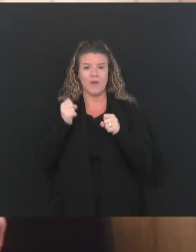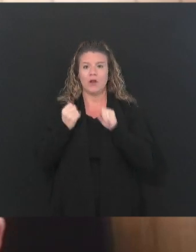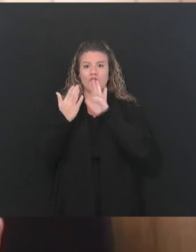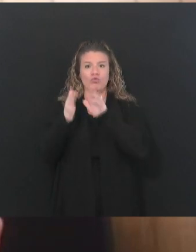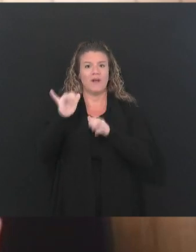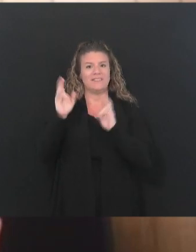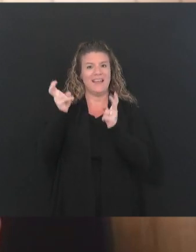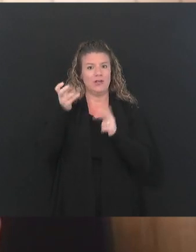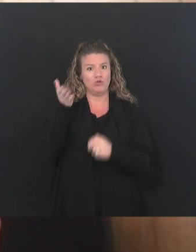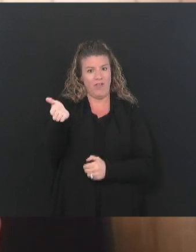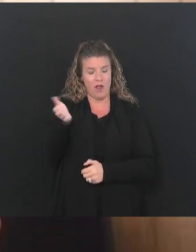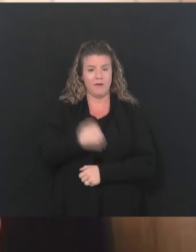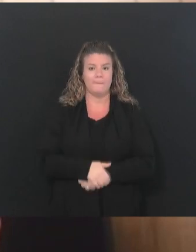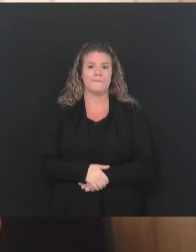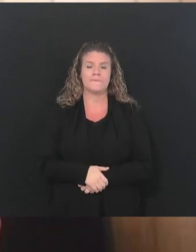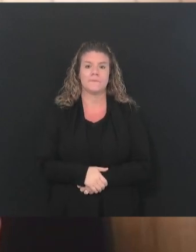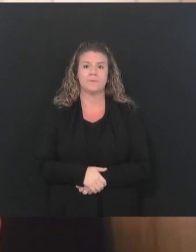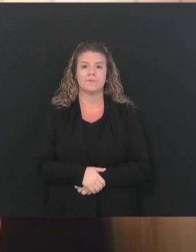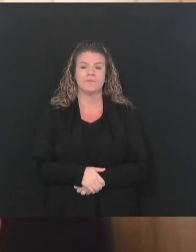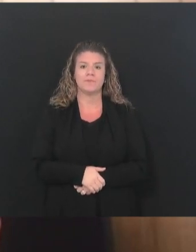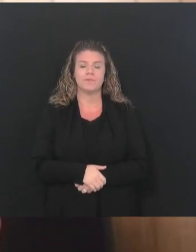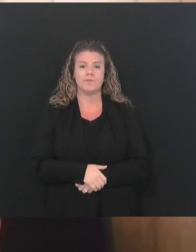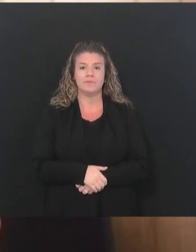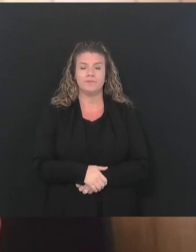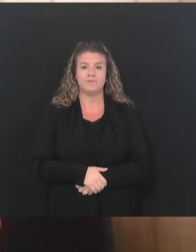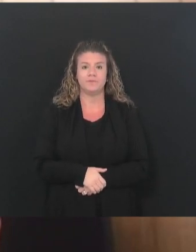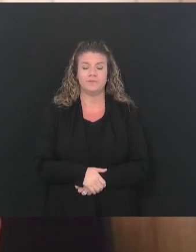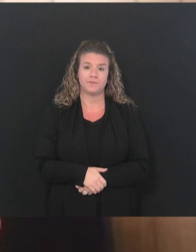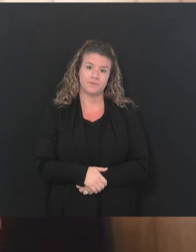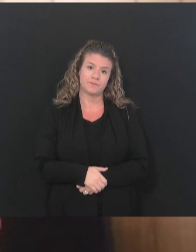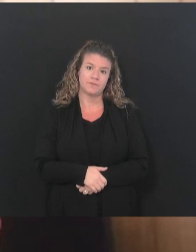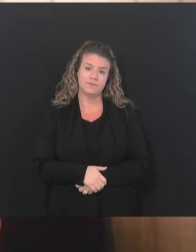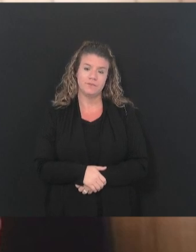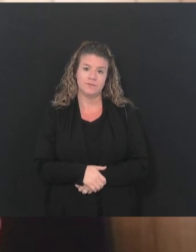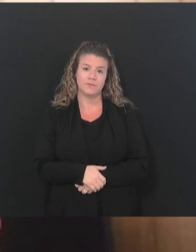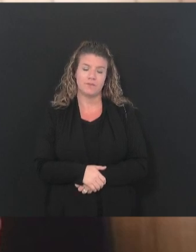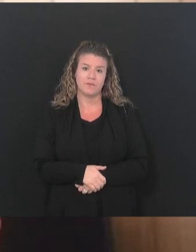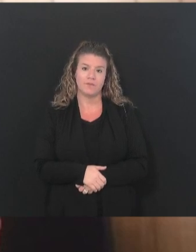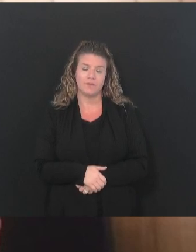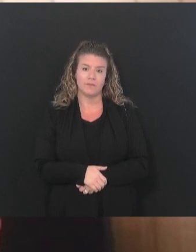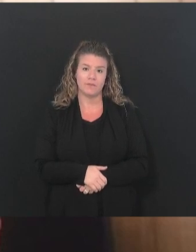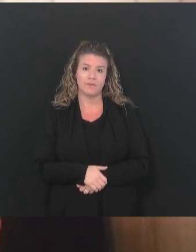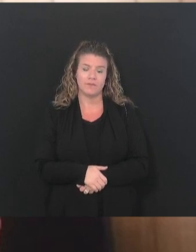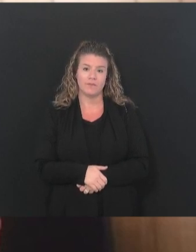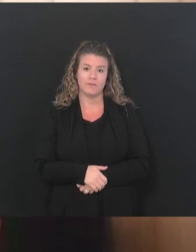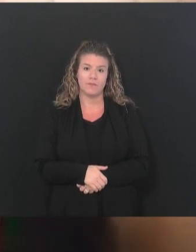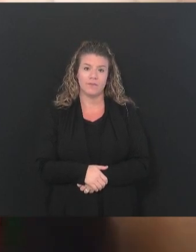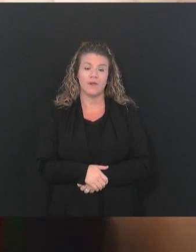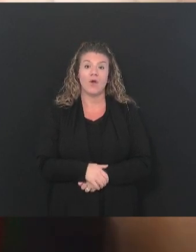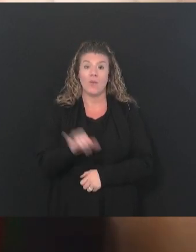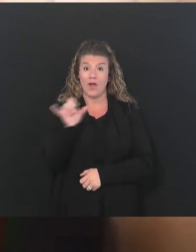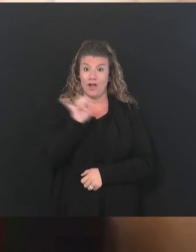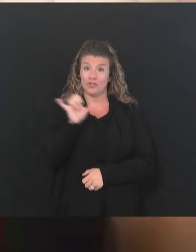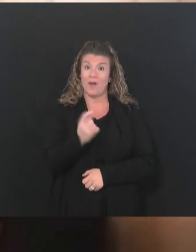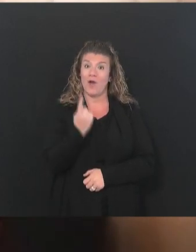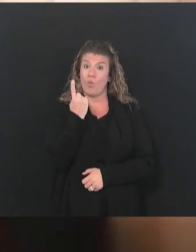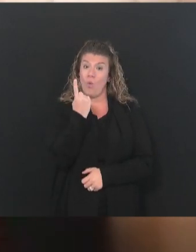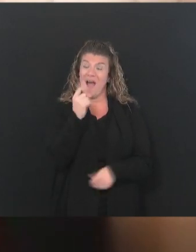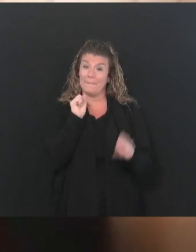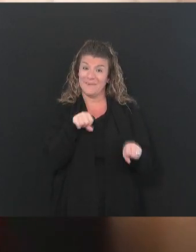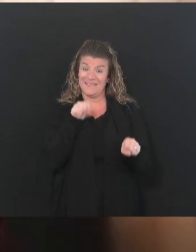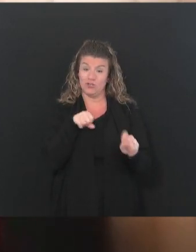location. In addition, as was pointed out by the governor, we had one potential positive at